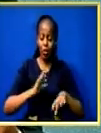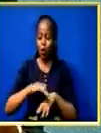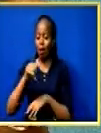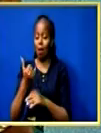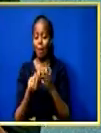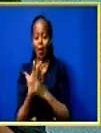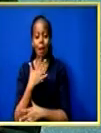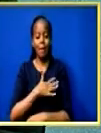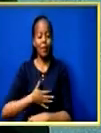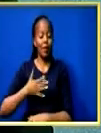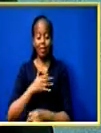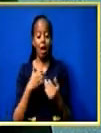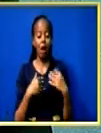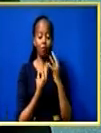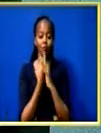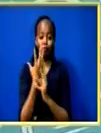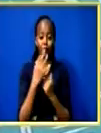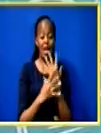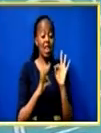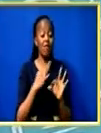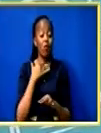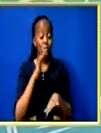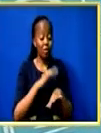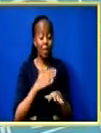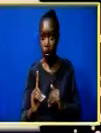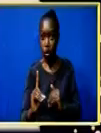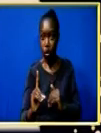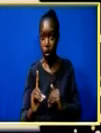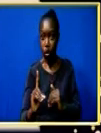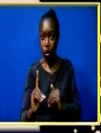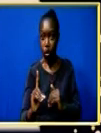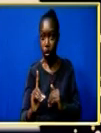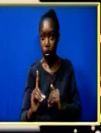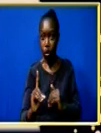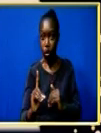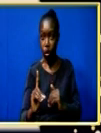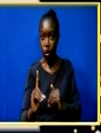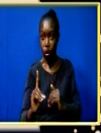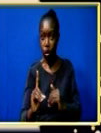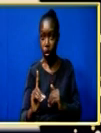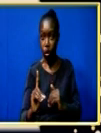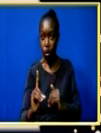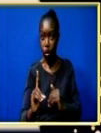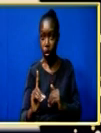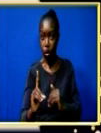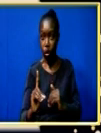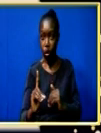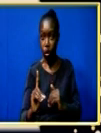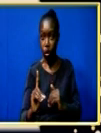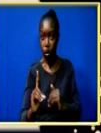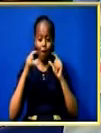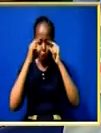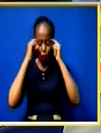plant, please wear a If pair you of need gloves. to touch them. Yes, if you need to touch them, please wear a pair of gloves, wear gumboots, wear nice